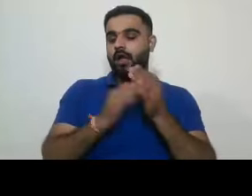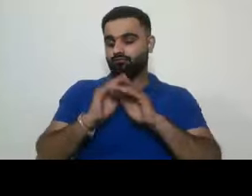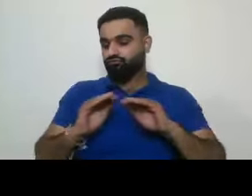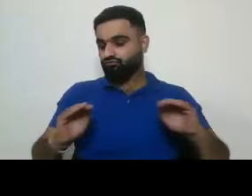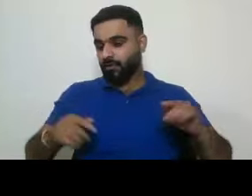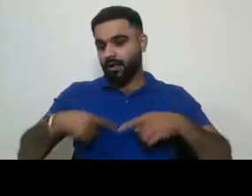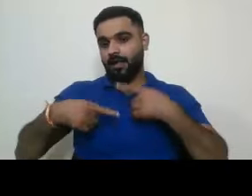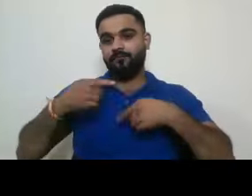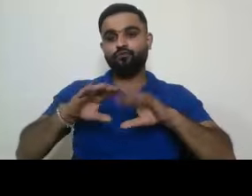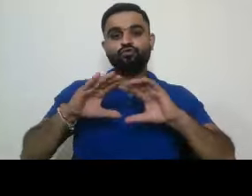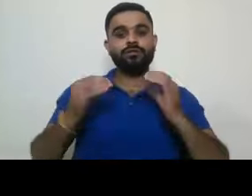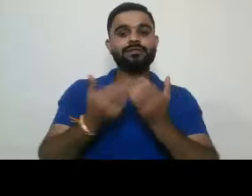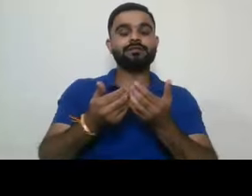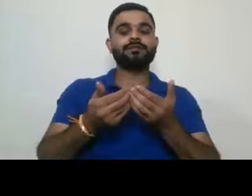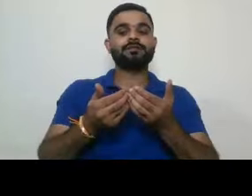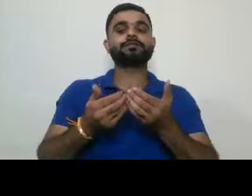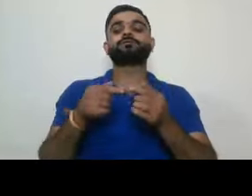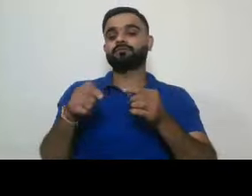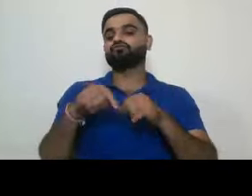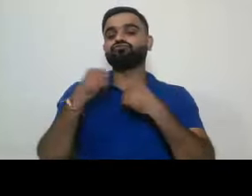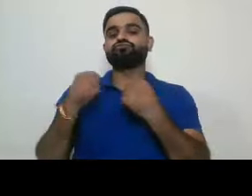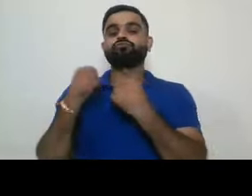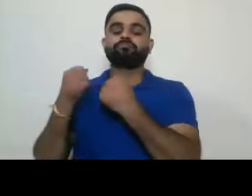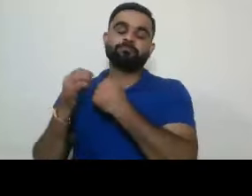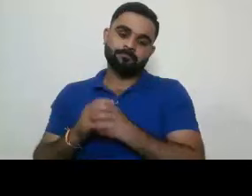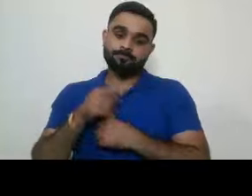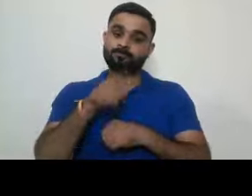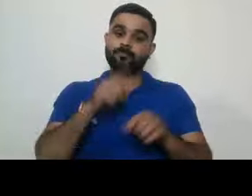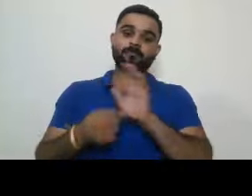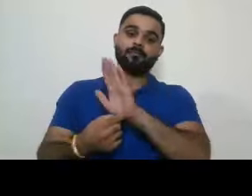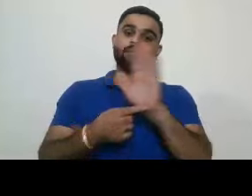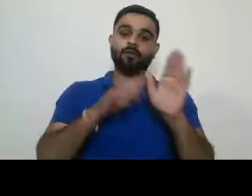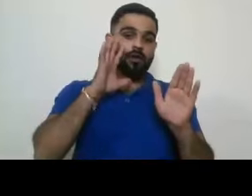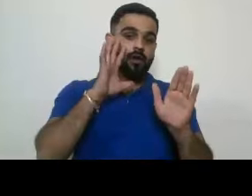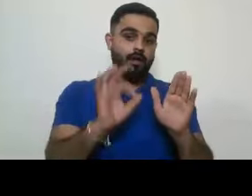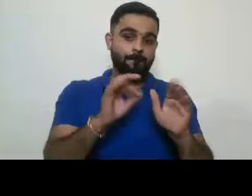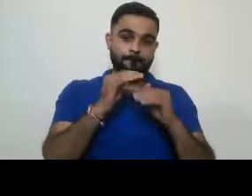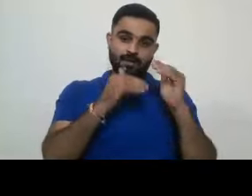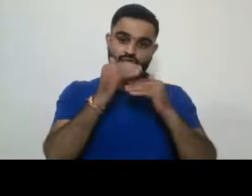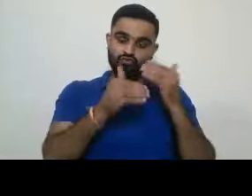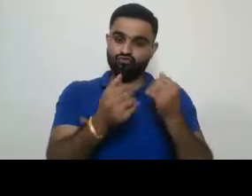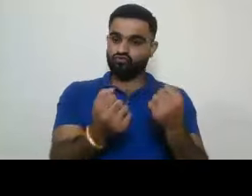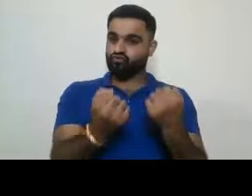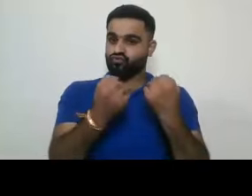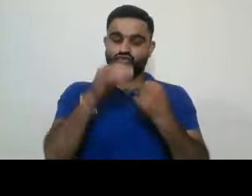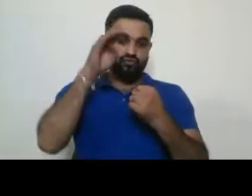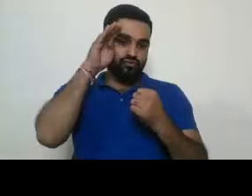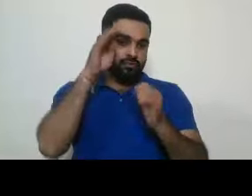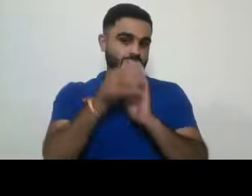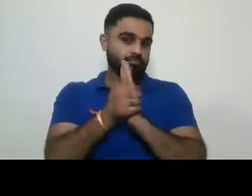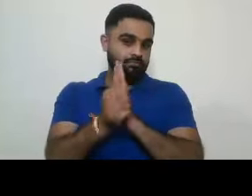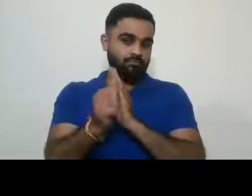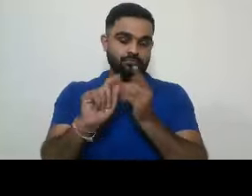daily class communicative activities. This shows the importance of developing strong listening skills